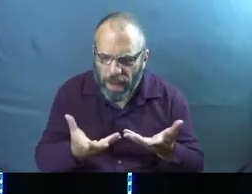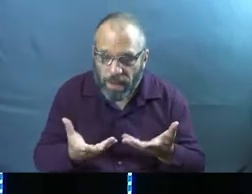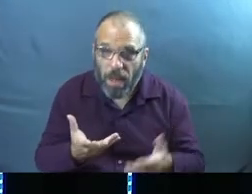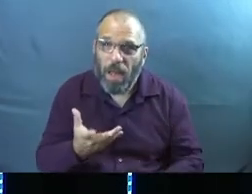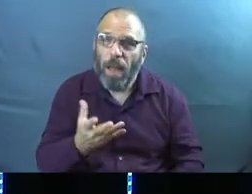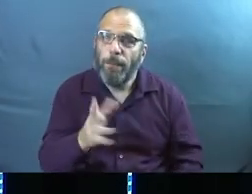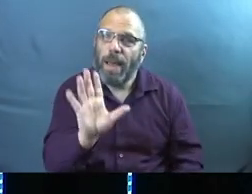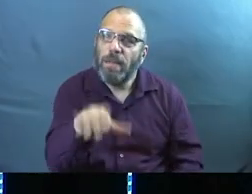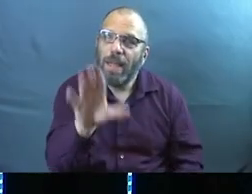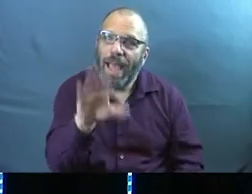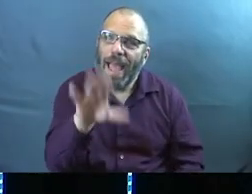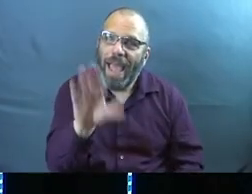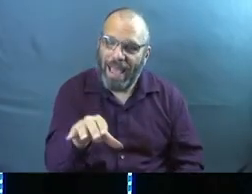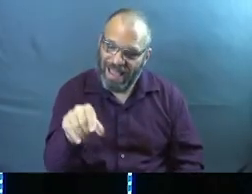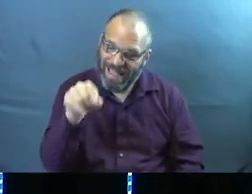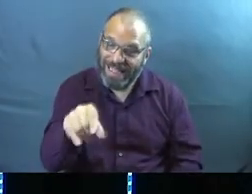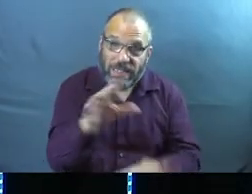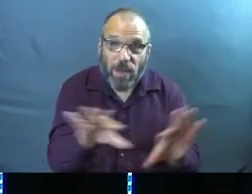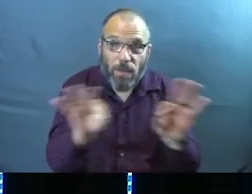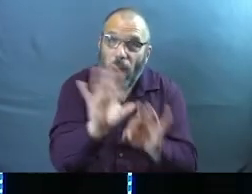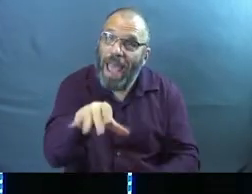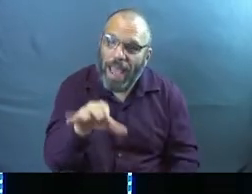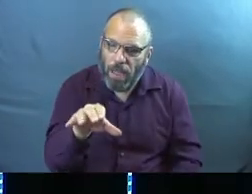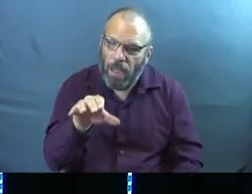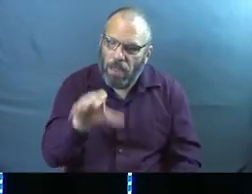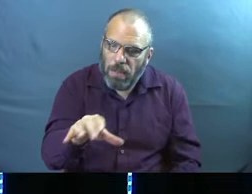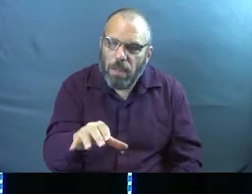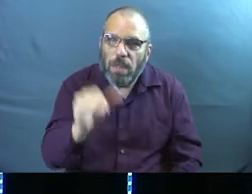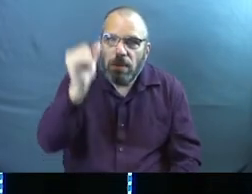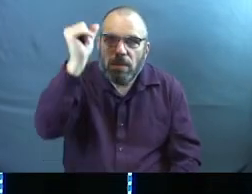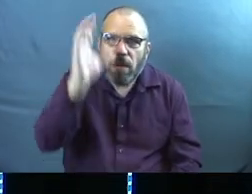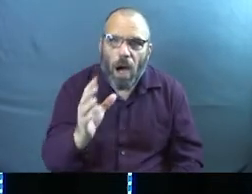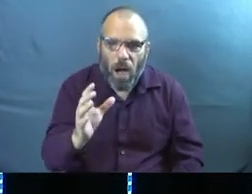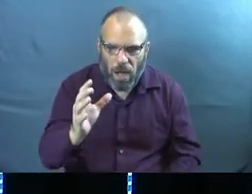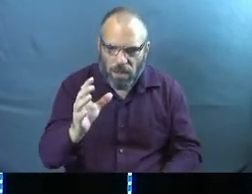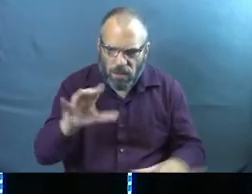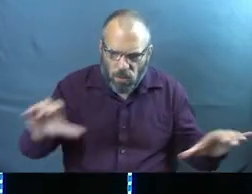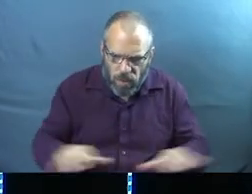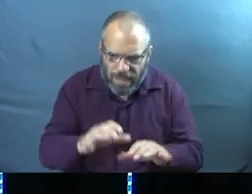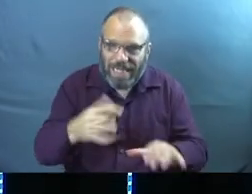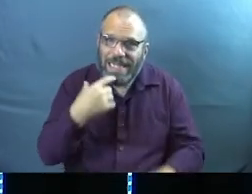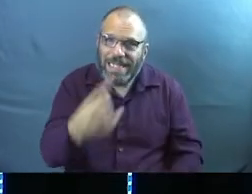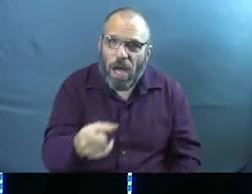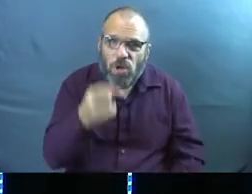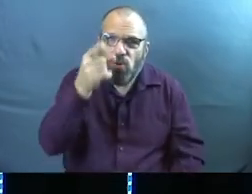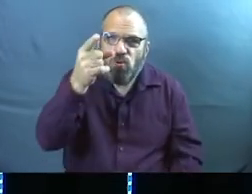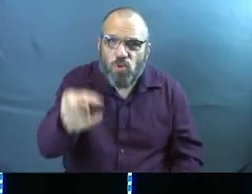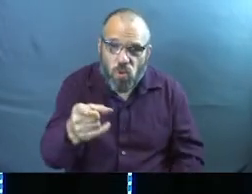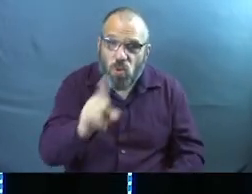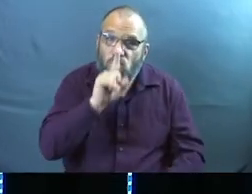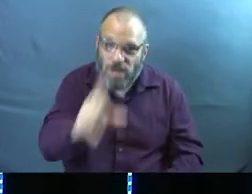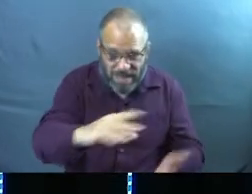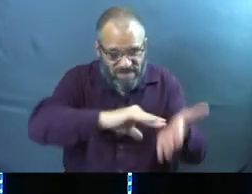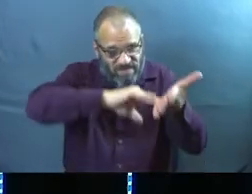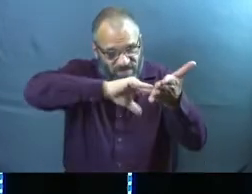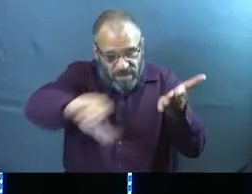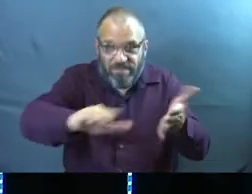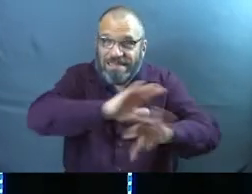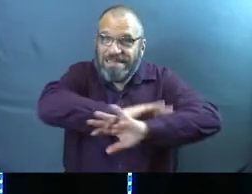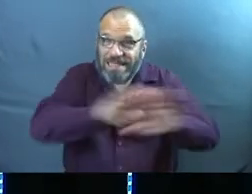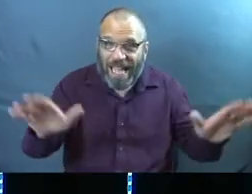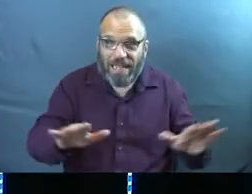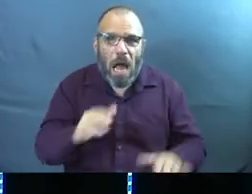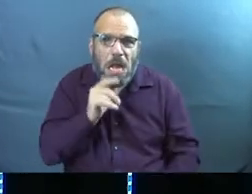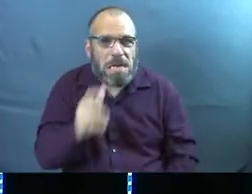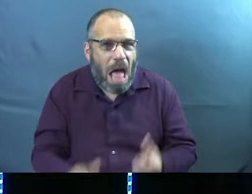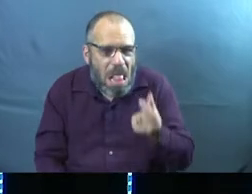do you see, this is the important part. Do you see how much he's going out of his way to tell you you're actually forgiven?